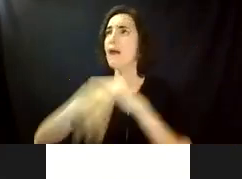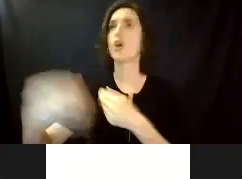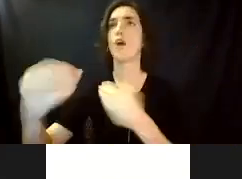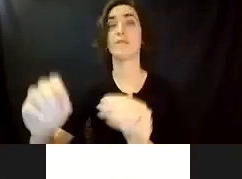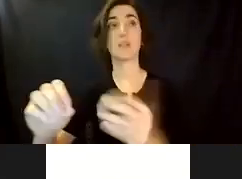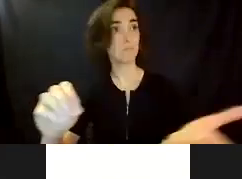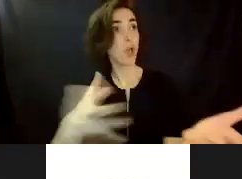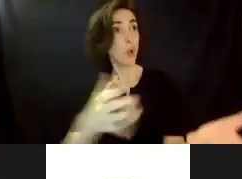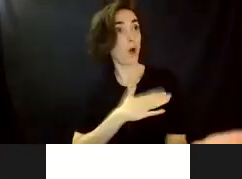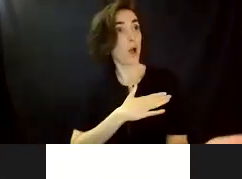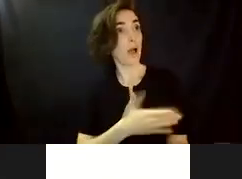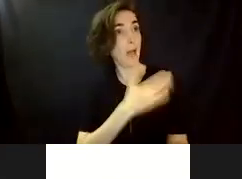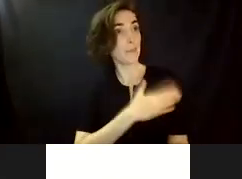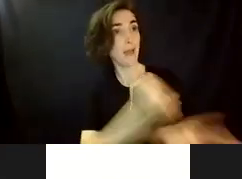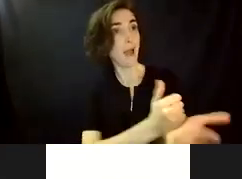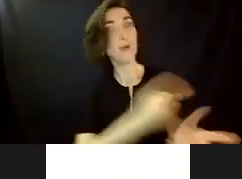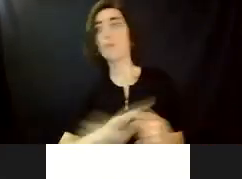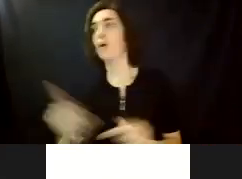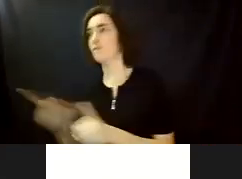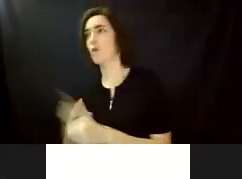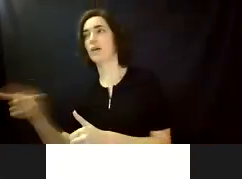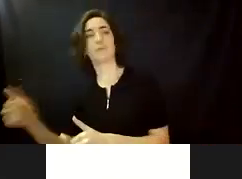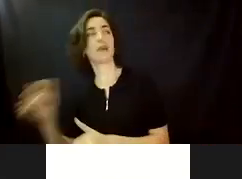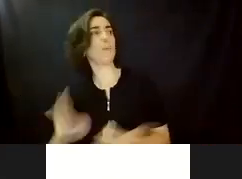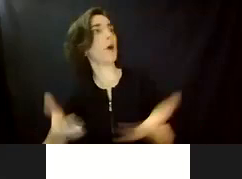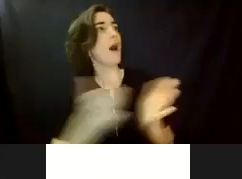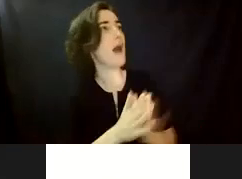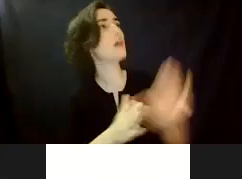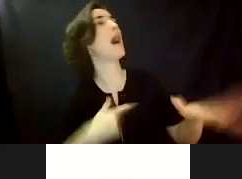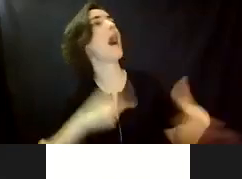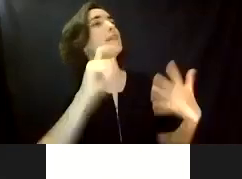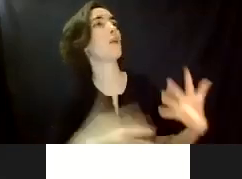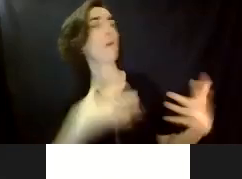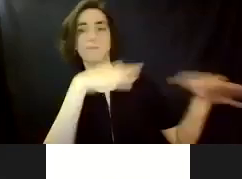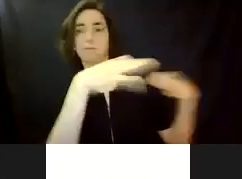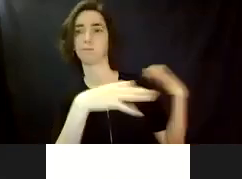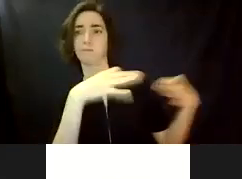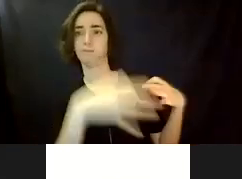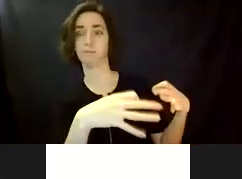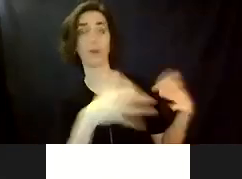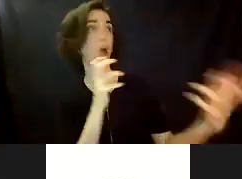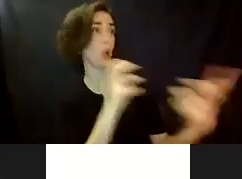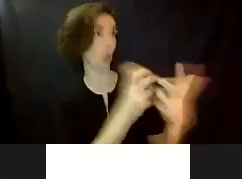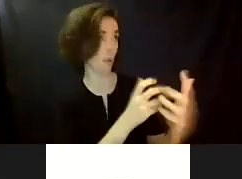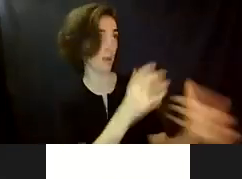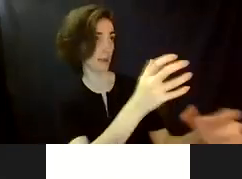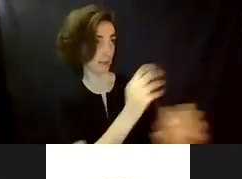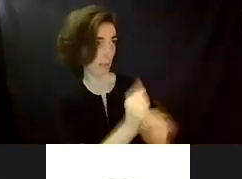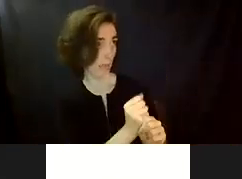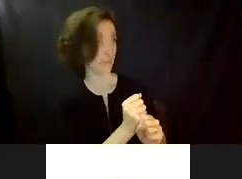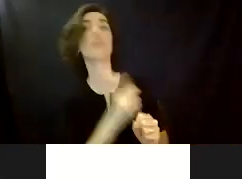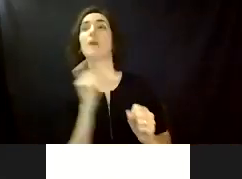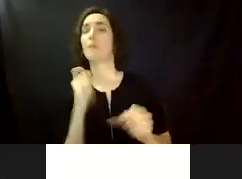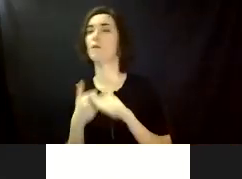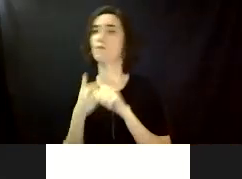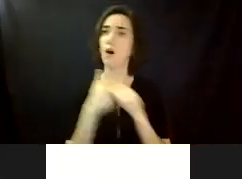help. But the students have to be able to advocate and say, this is what I need. And once they get the accommodations, to be able to follow through with the